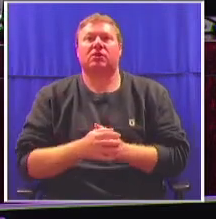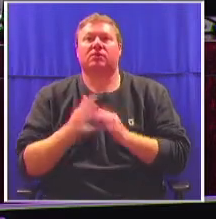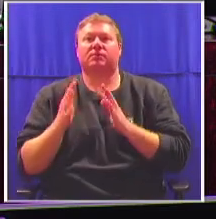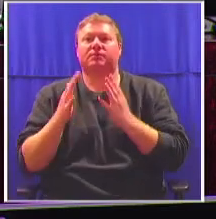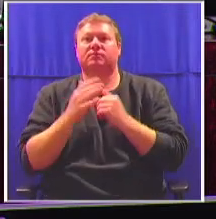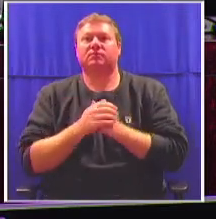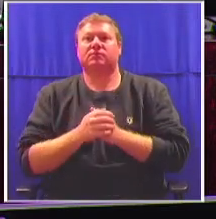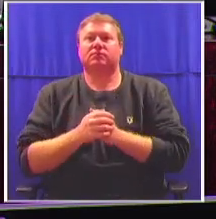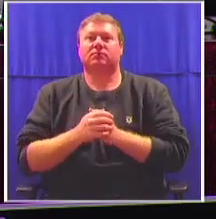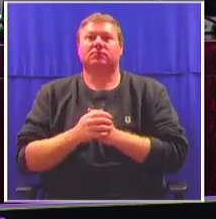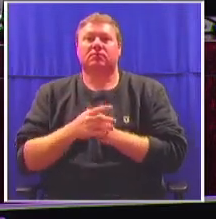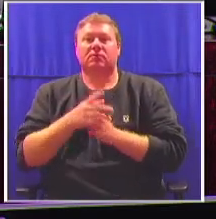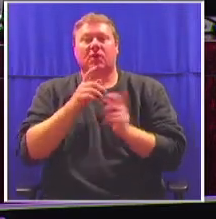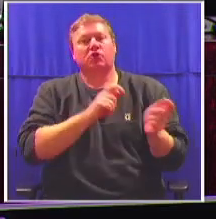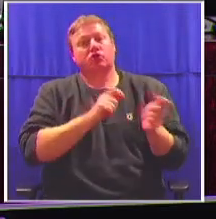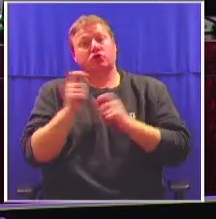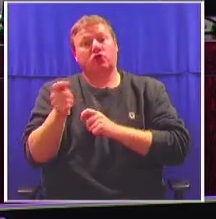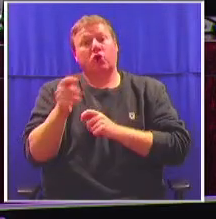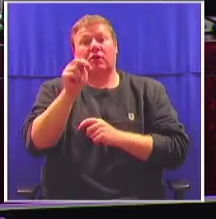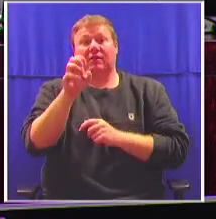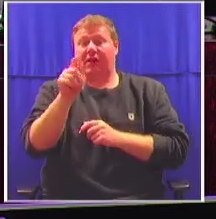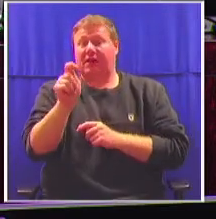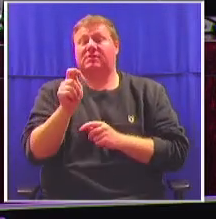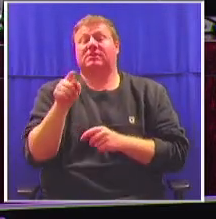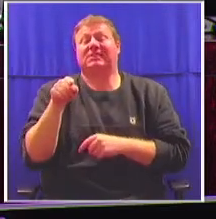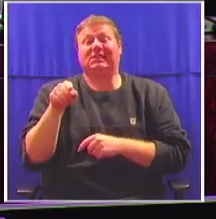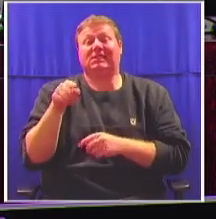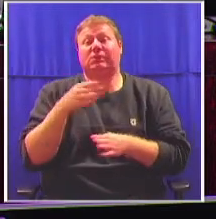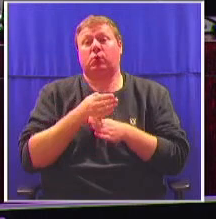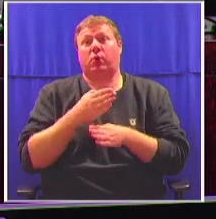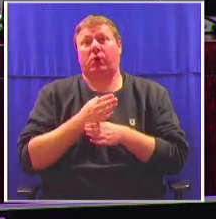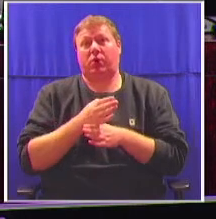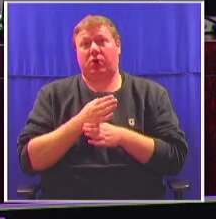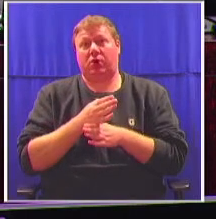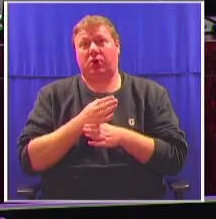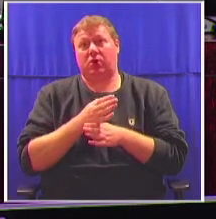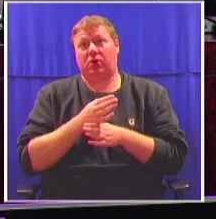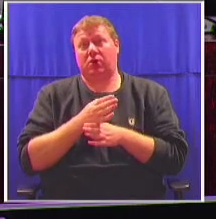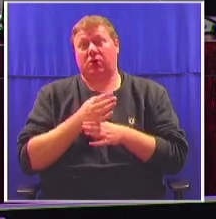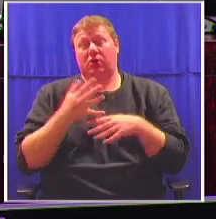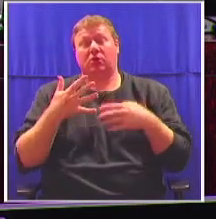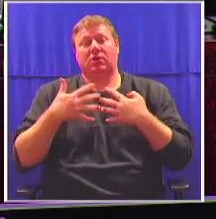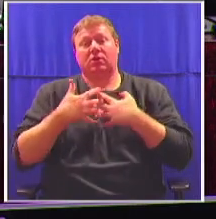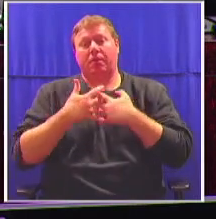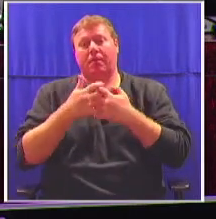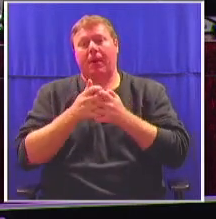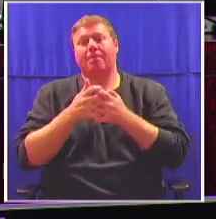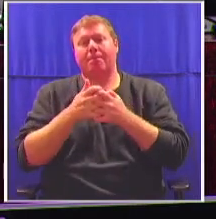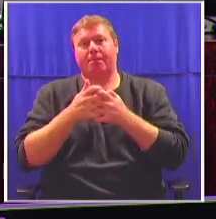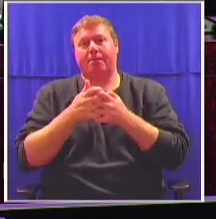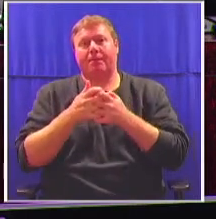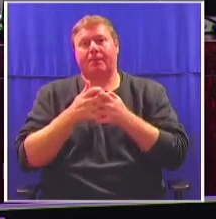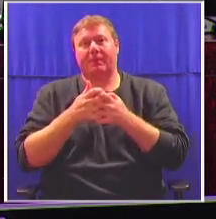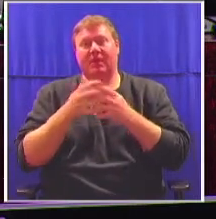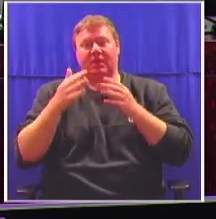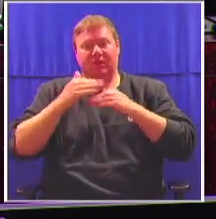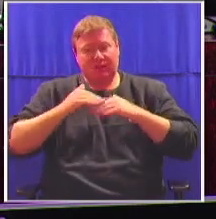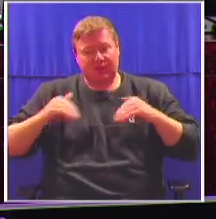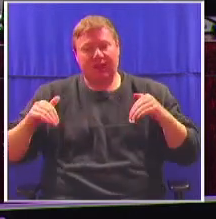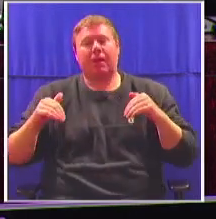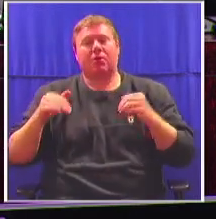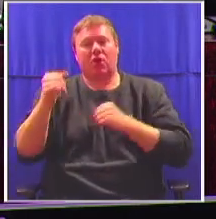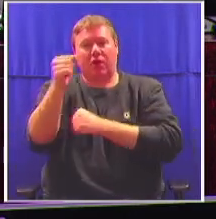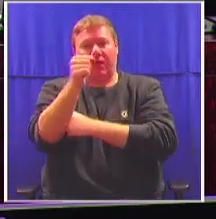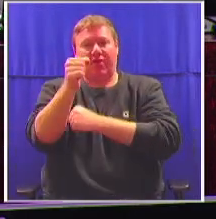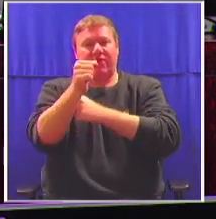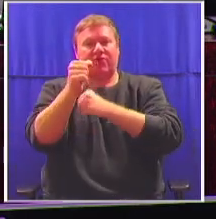Now, Transnet is working to establish a separate